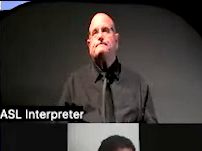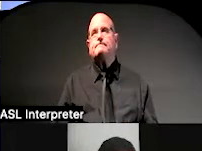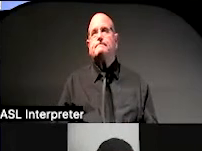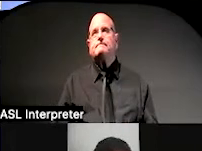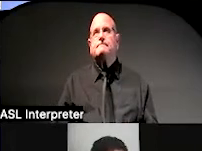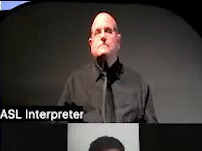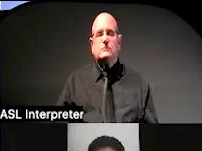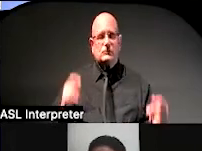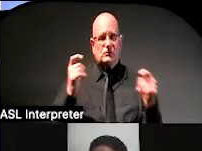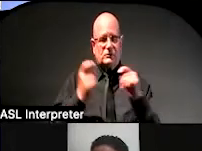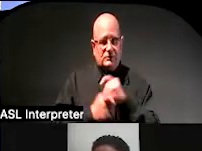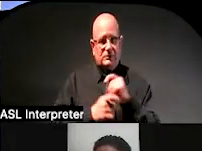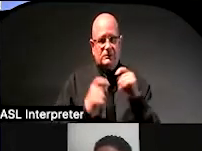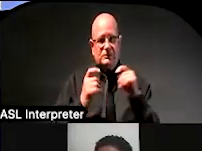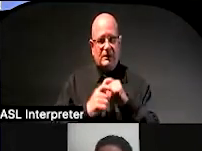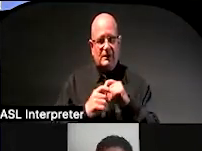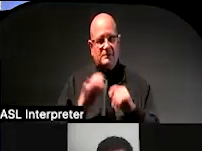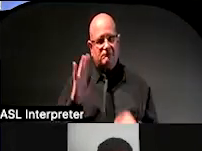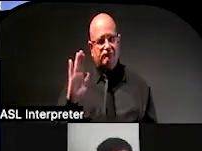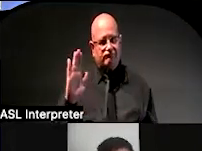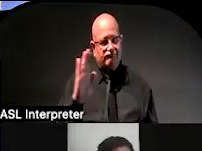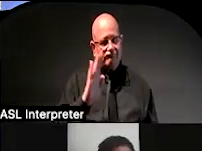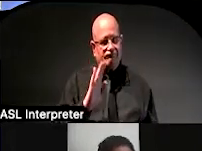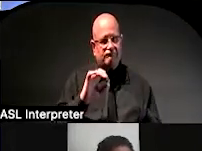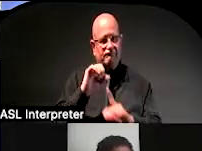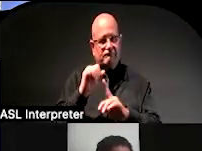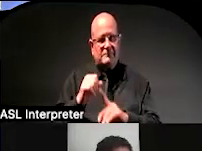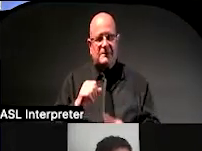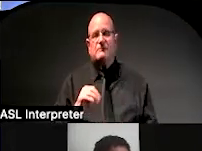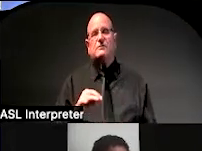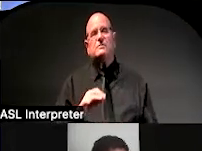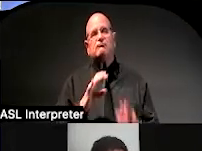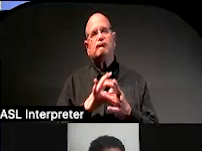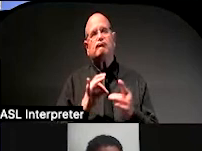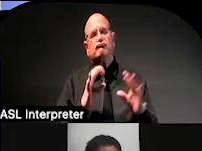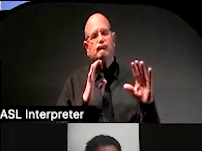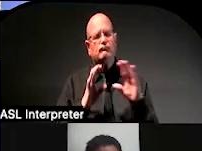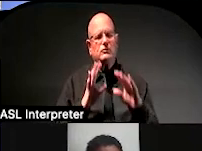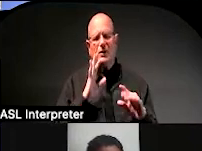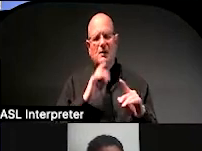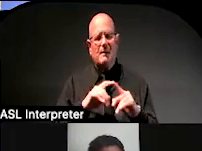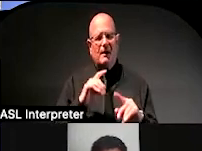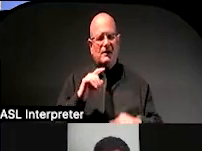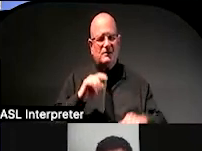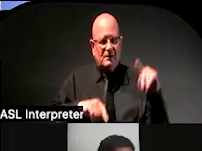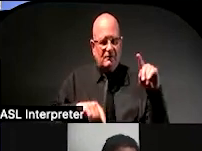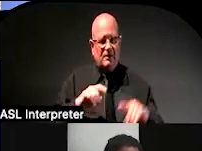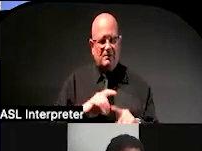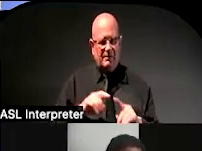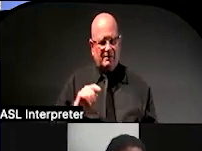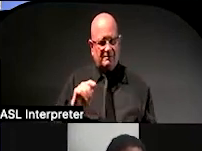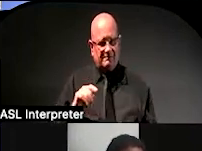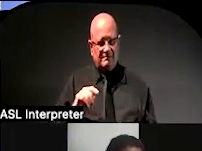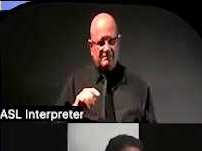to help change that narrative. So if you're in a conversation and someone is talking about diversity, but is